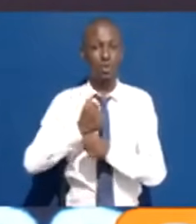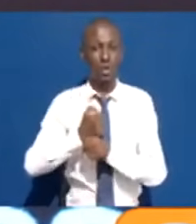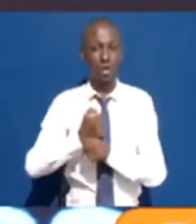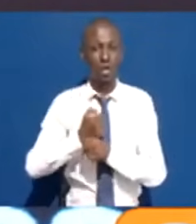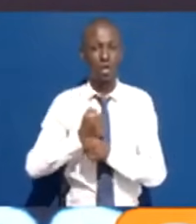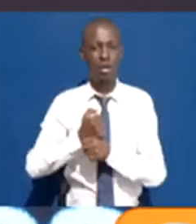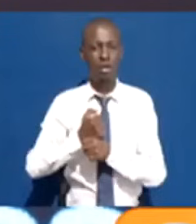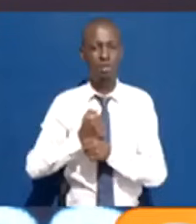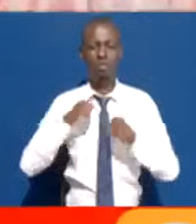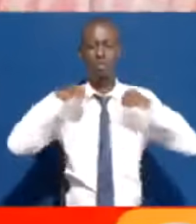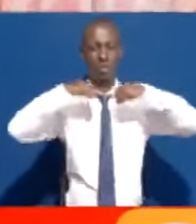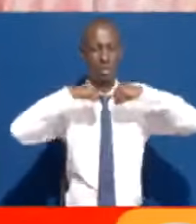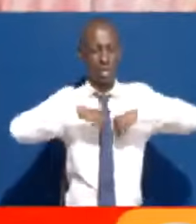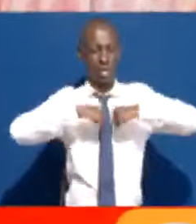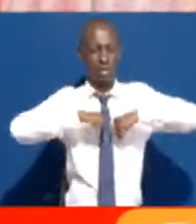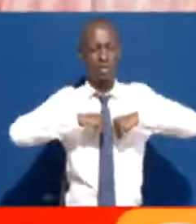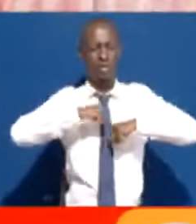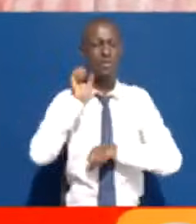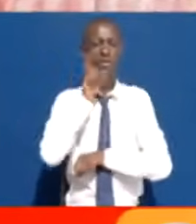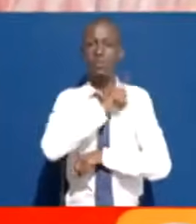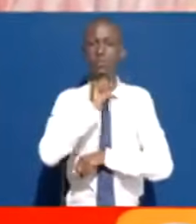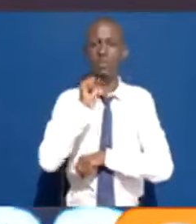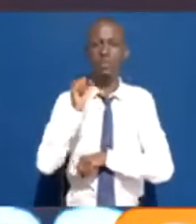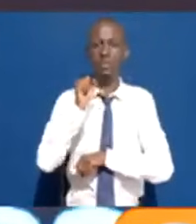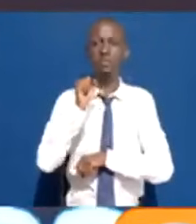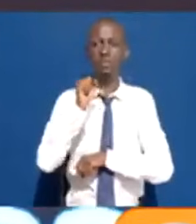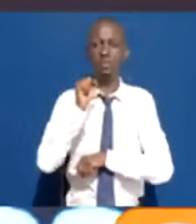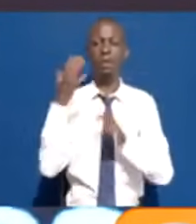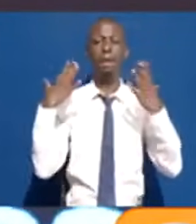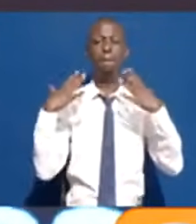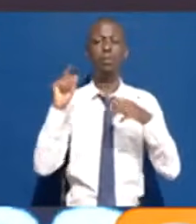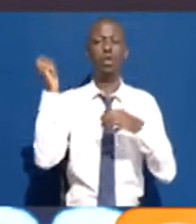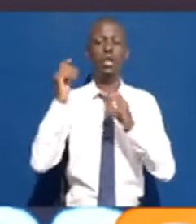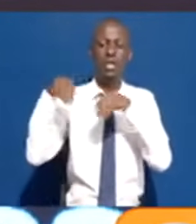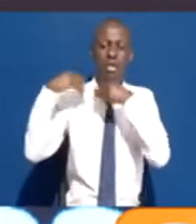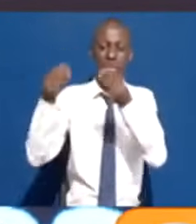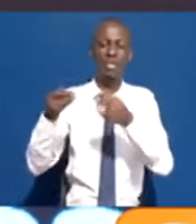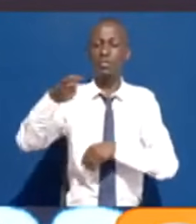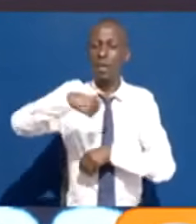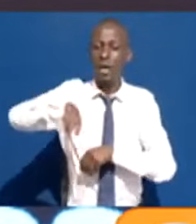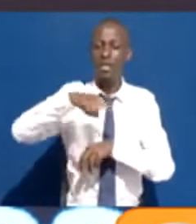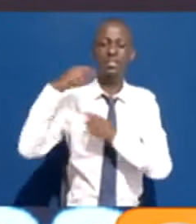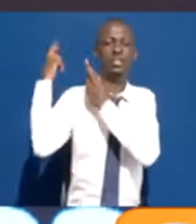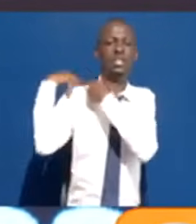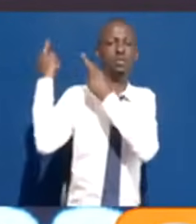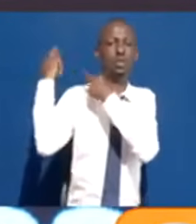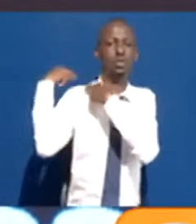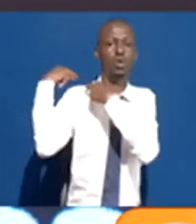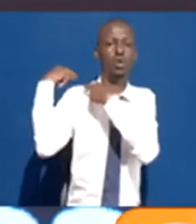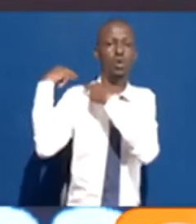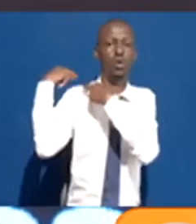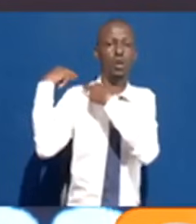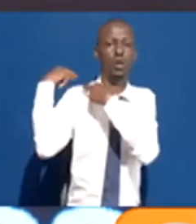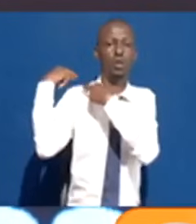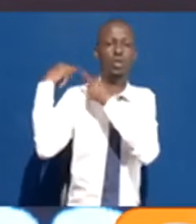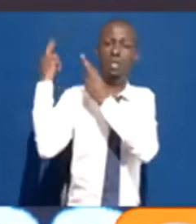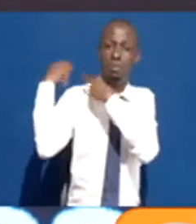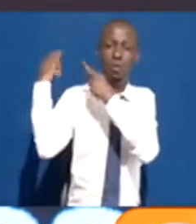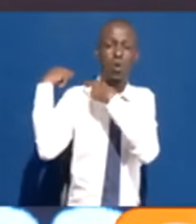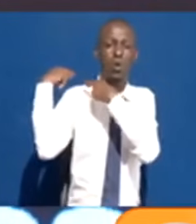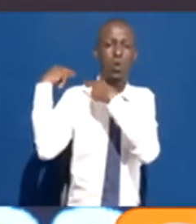we did agree that the mandate given to us by the people of Kenya is a sacred